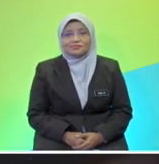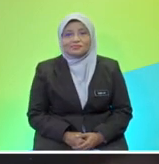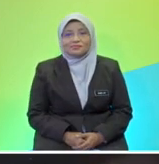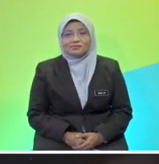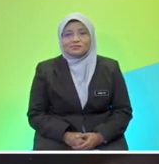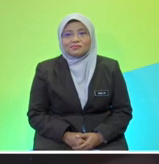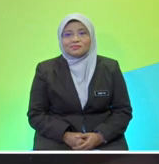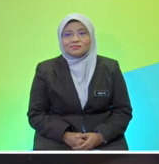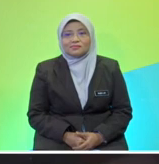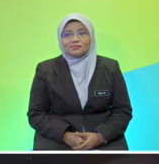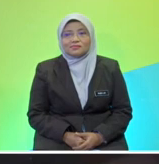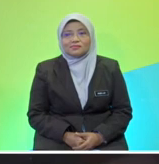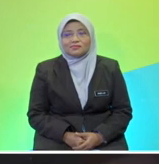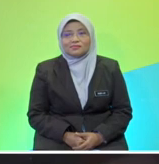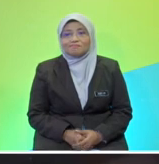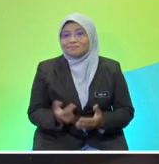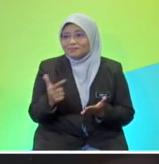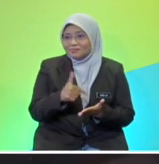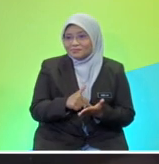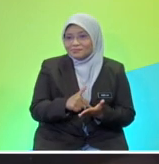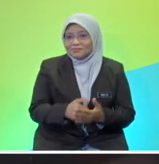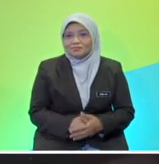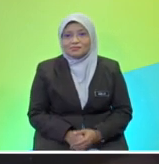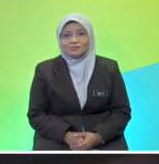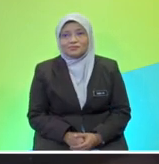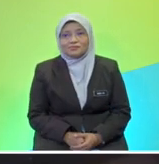next. What next do we have, teacher?